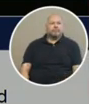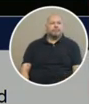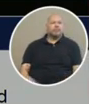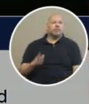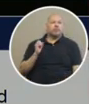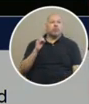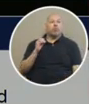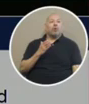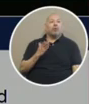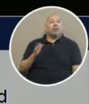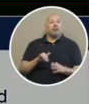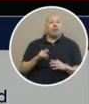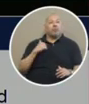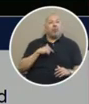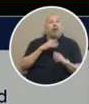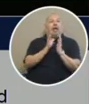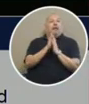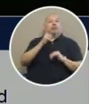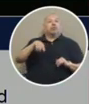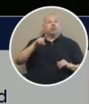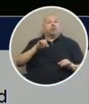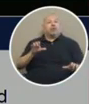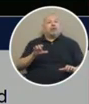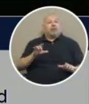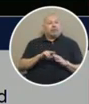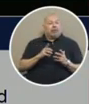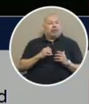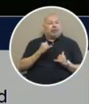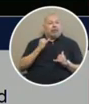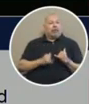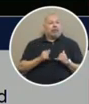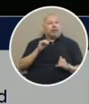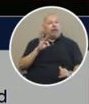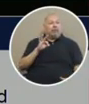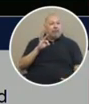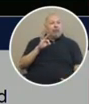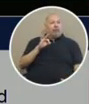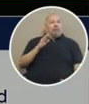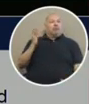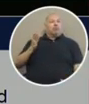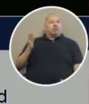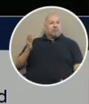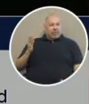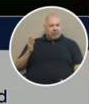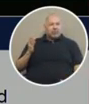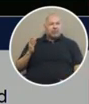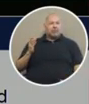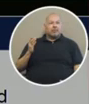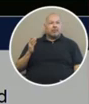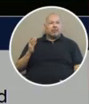So one of the things that we're going to ask you all to take action on at the end of the presentation